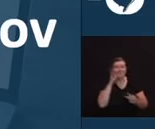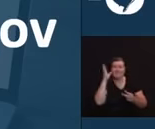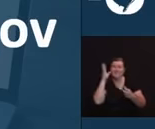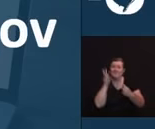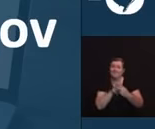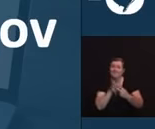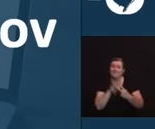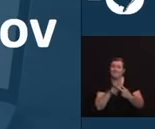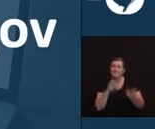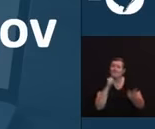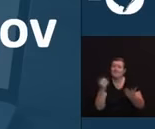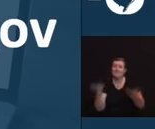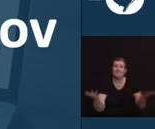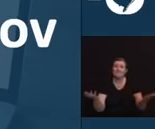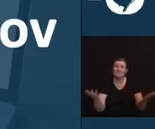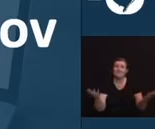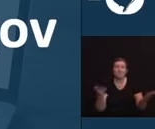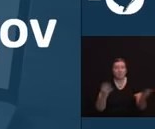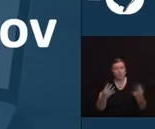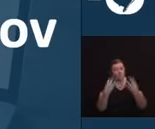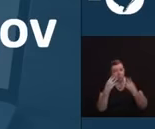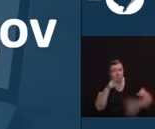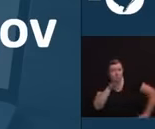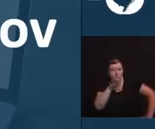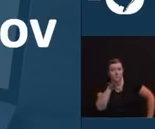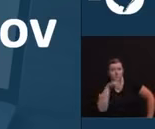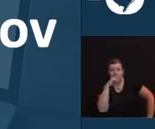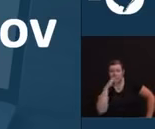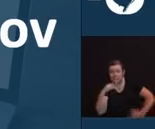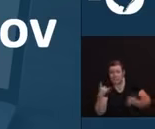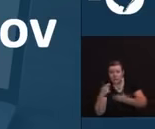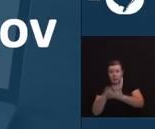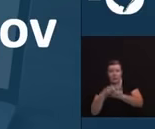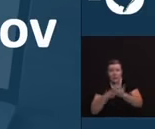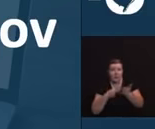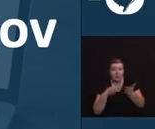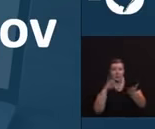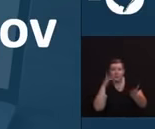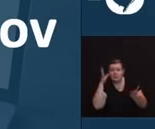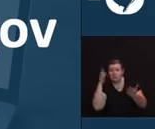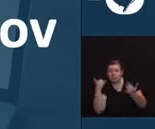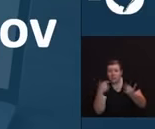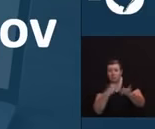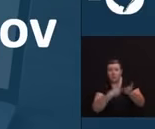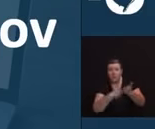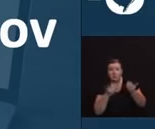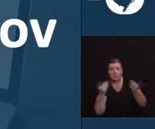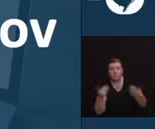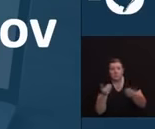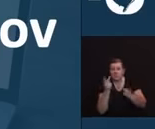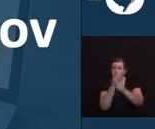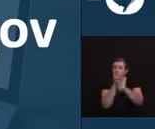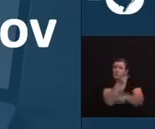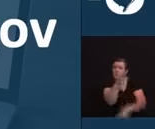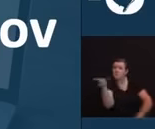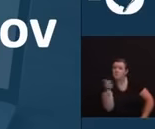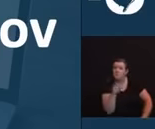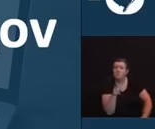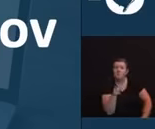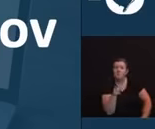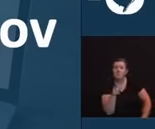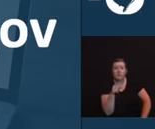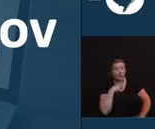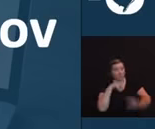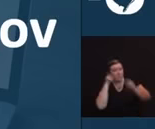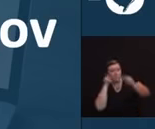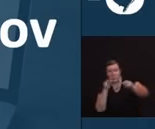have kids who are playing hockey, I got nothing against hockey, but watch yourselves. We have that high on the list right now, and unless we see